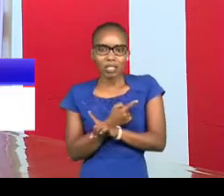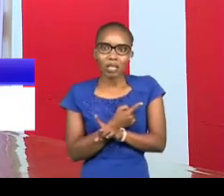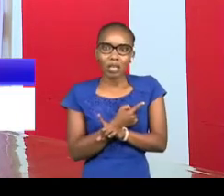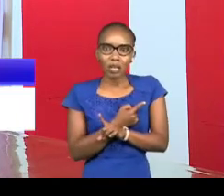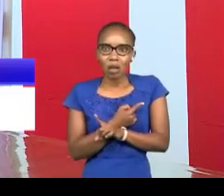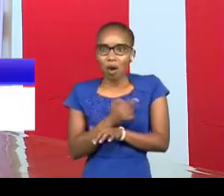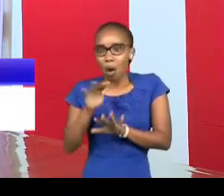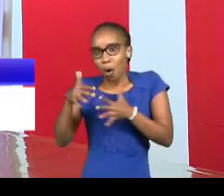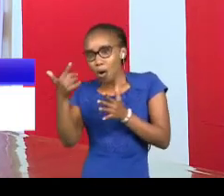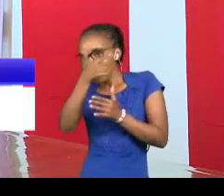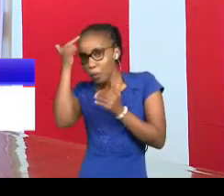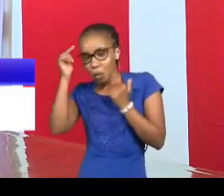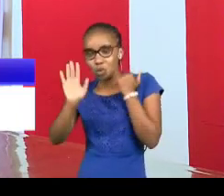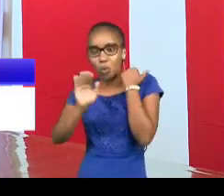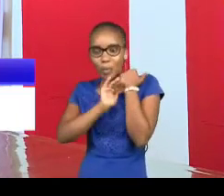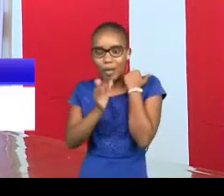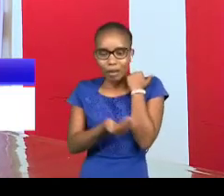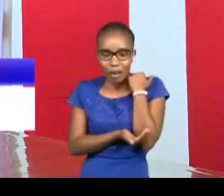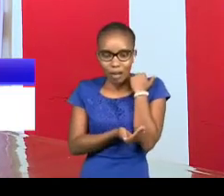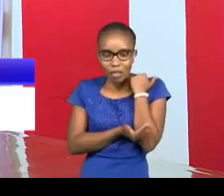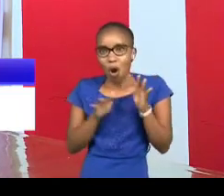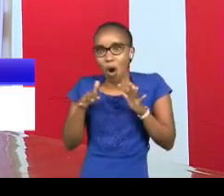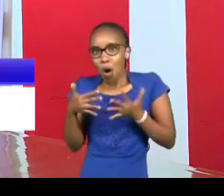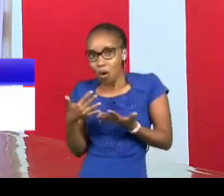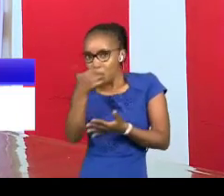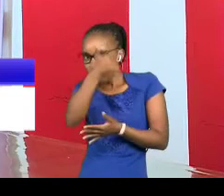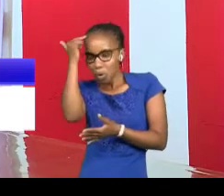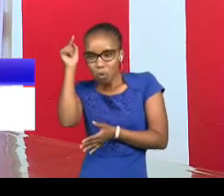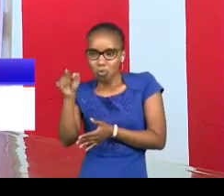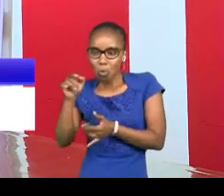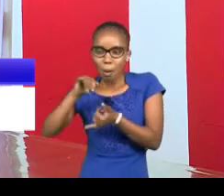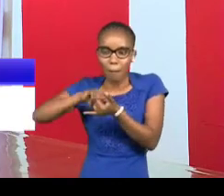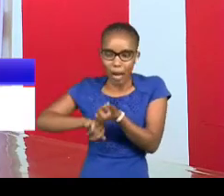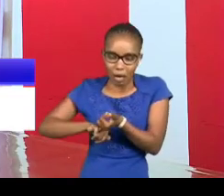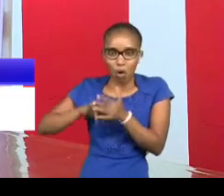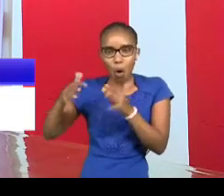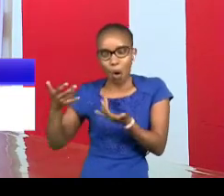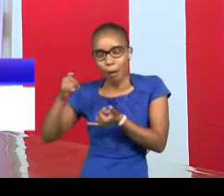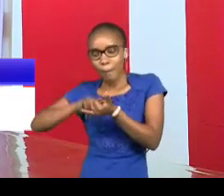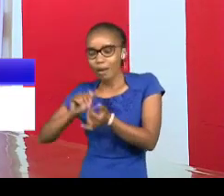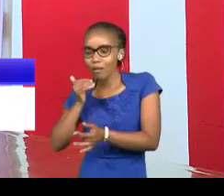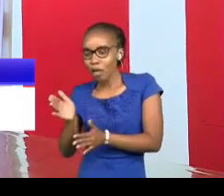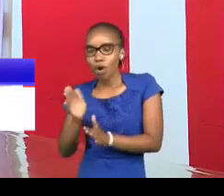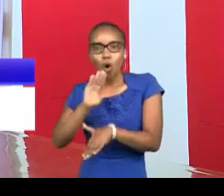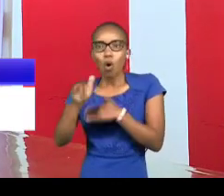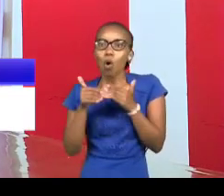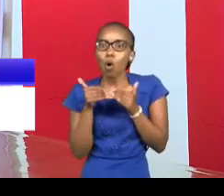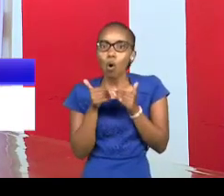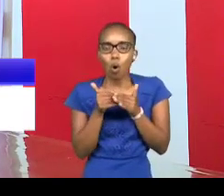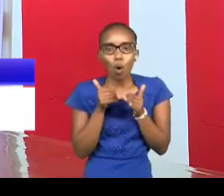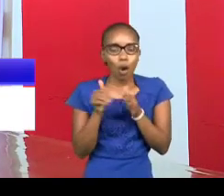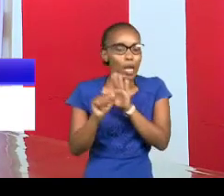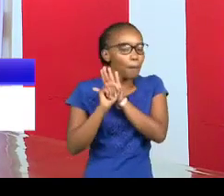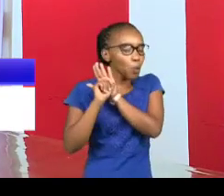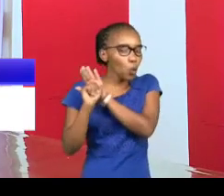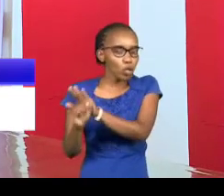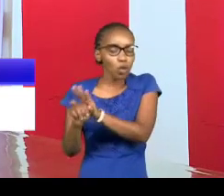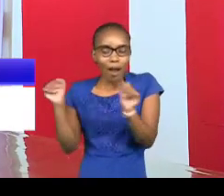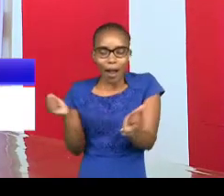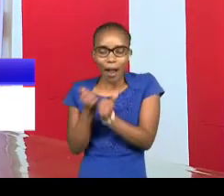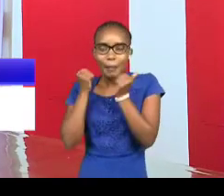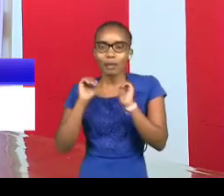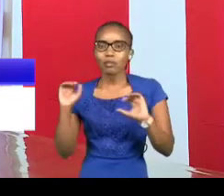pregnant, because you're married, you're not married. All those are instances of discrimination that should not happen.